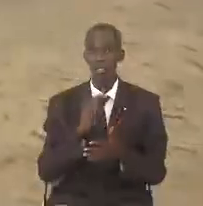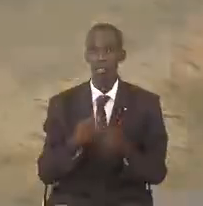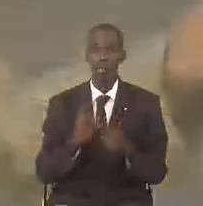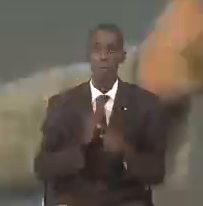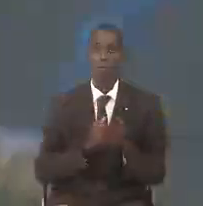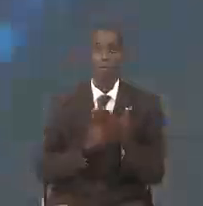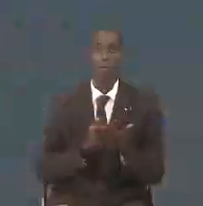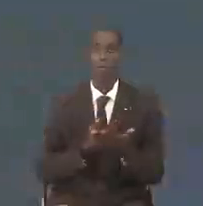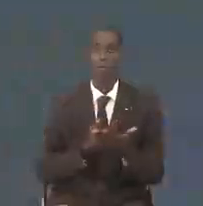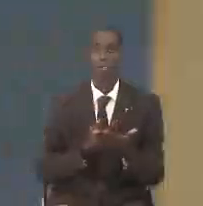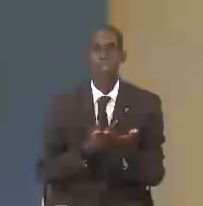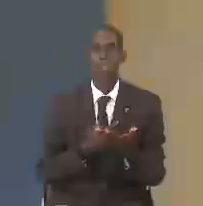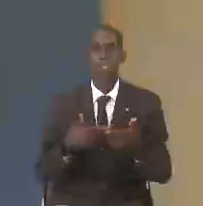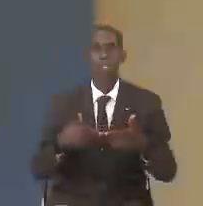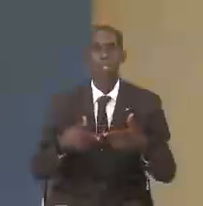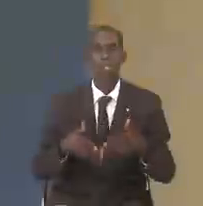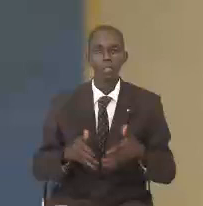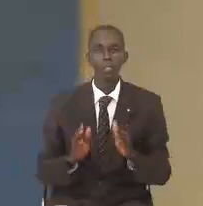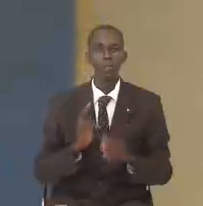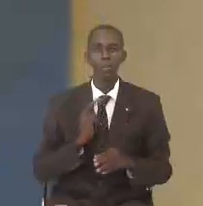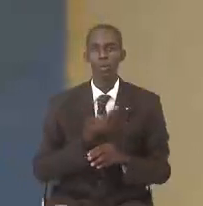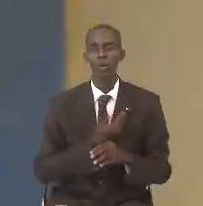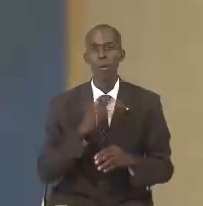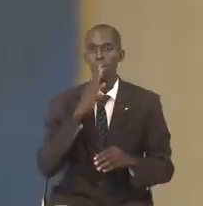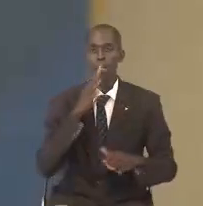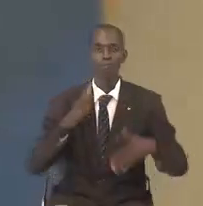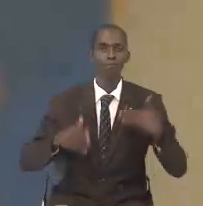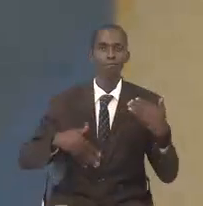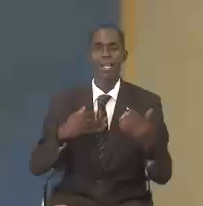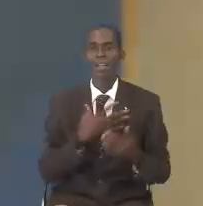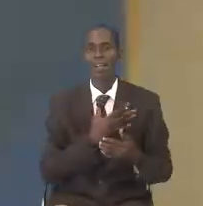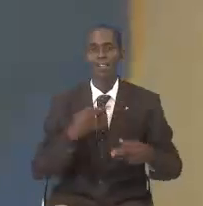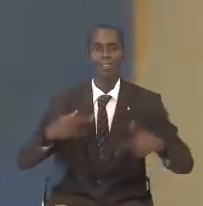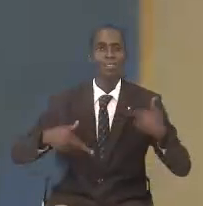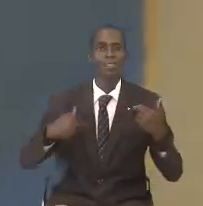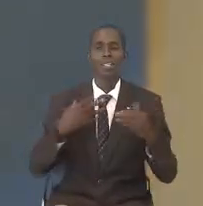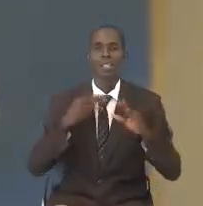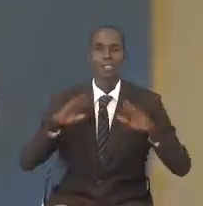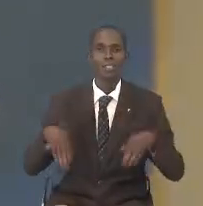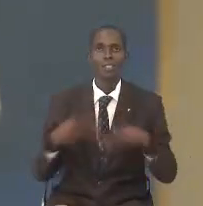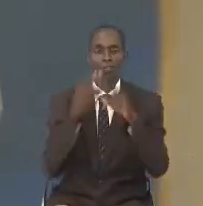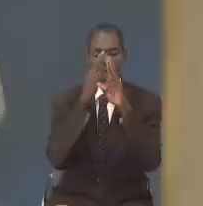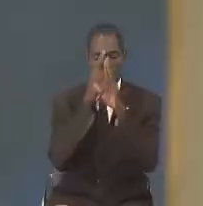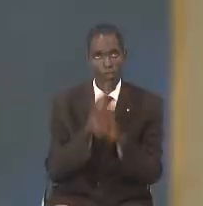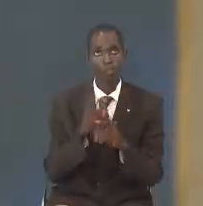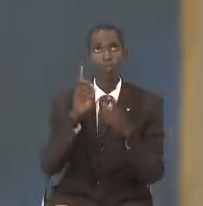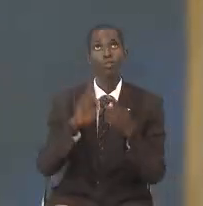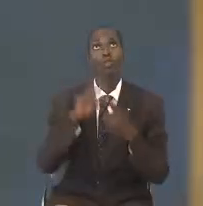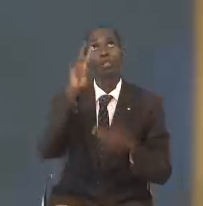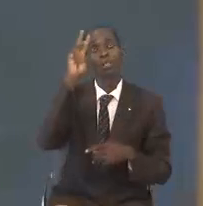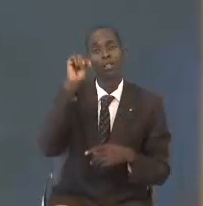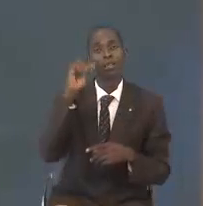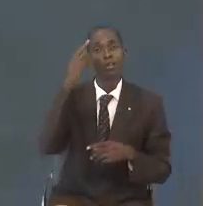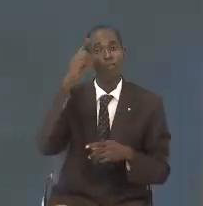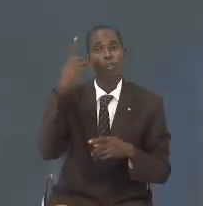let us be glad and rejoice and give honor to him, for the